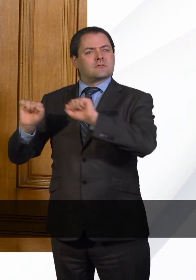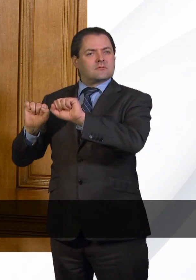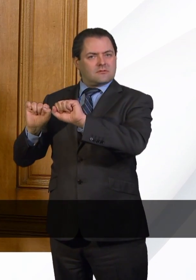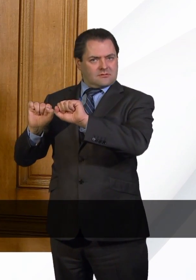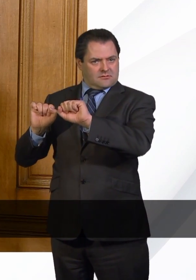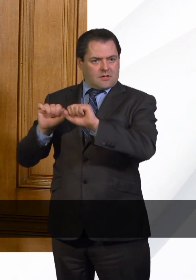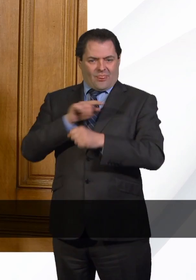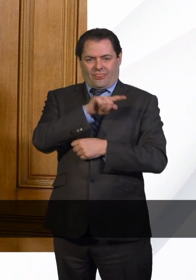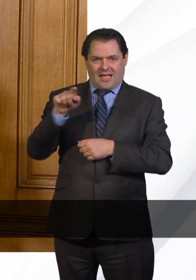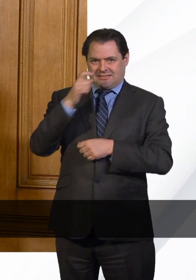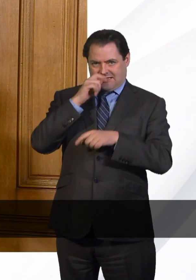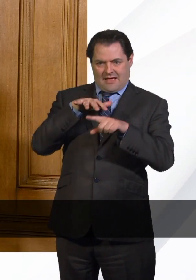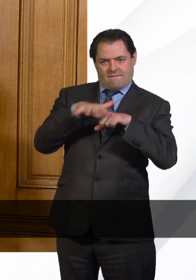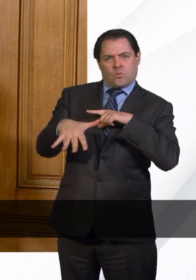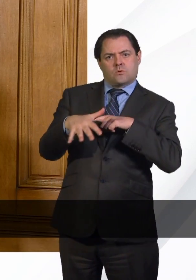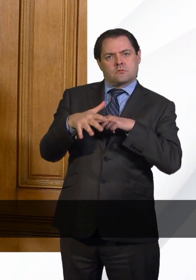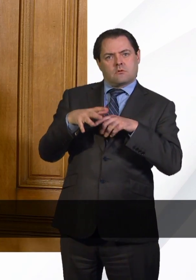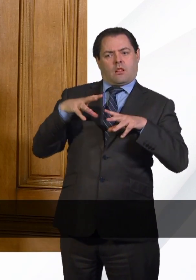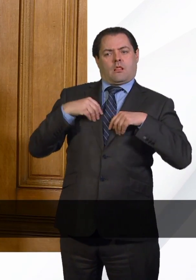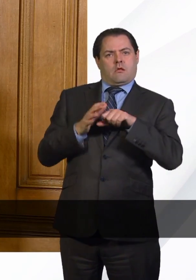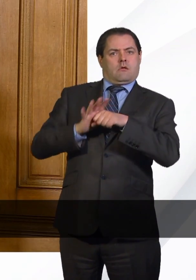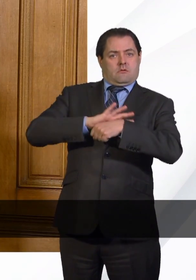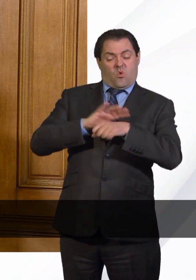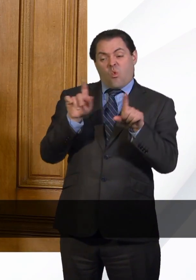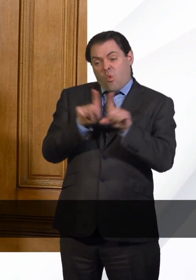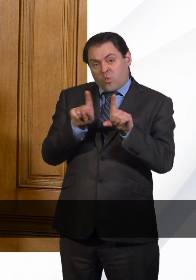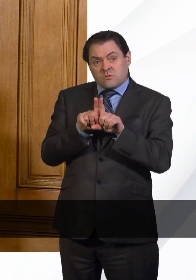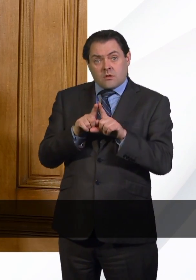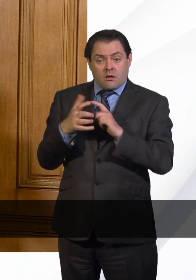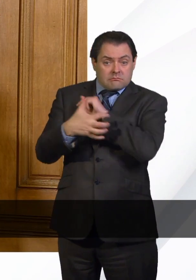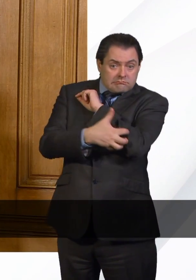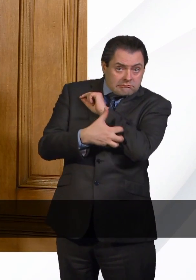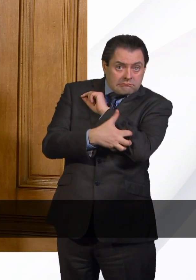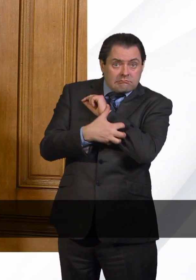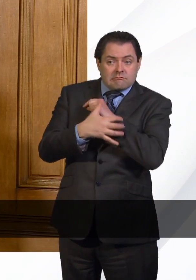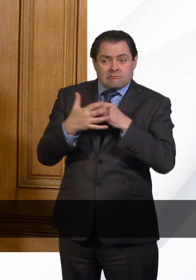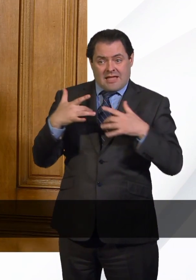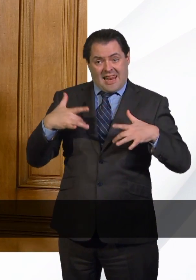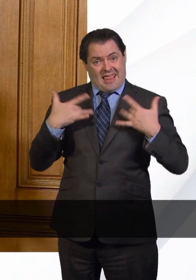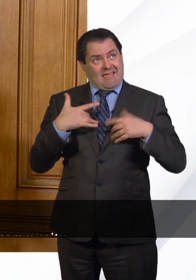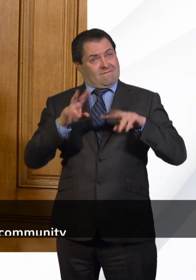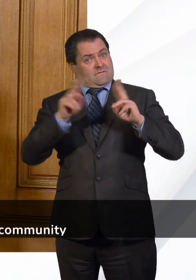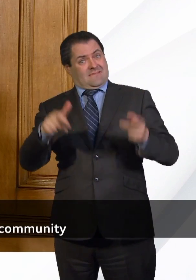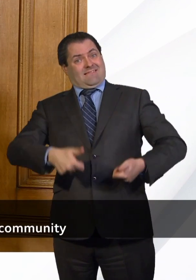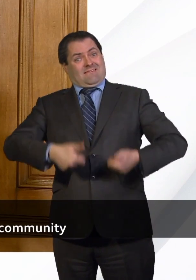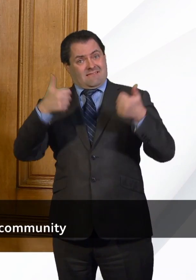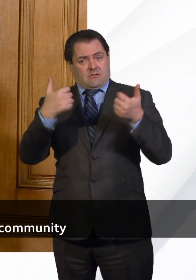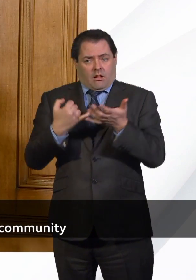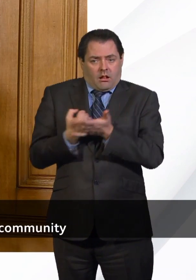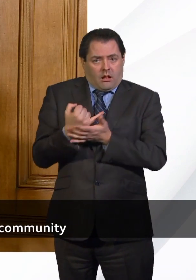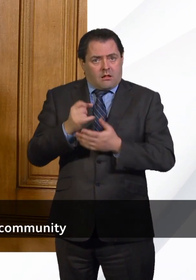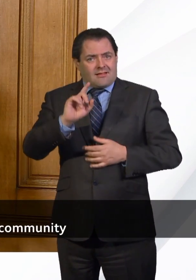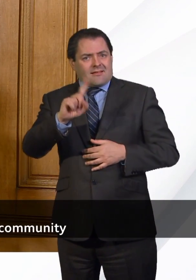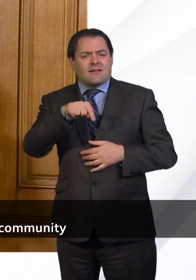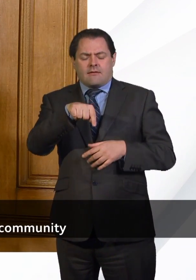has to be taken into account, where people live. And all of this is complex, it takes time, and I'm